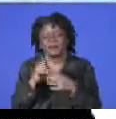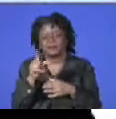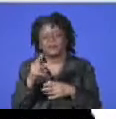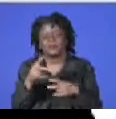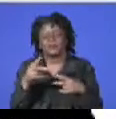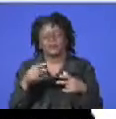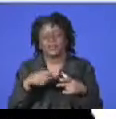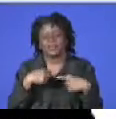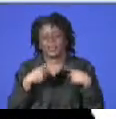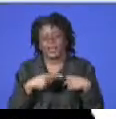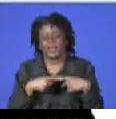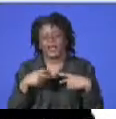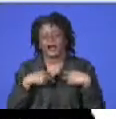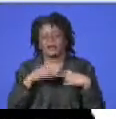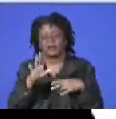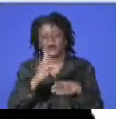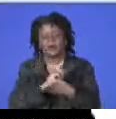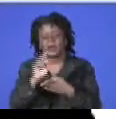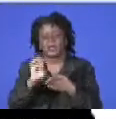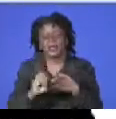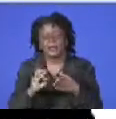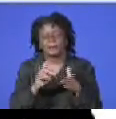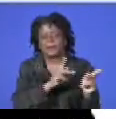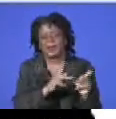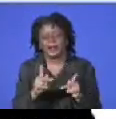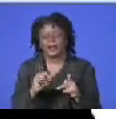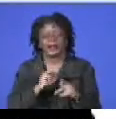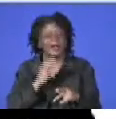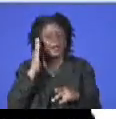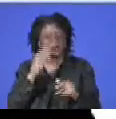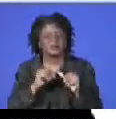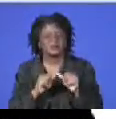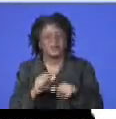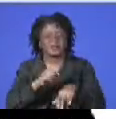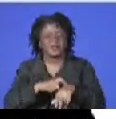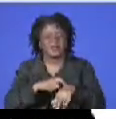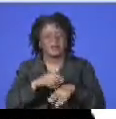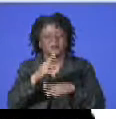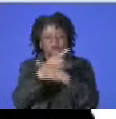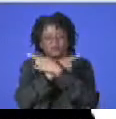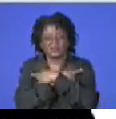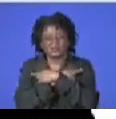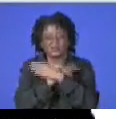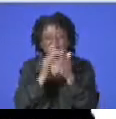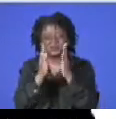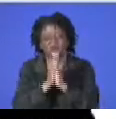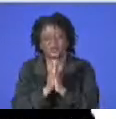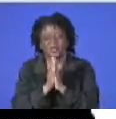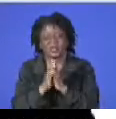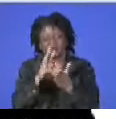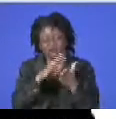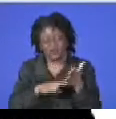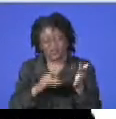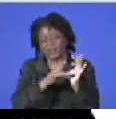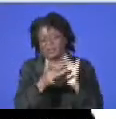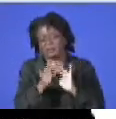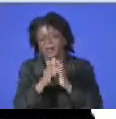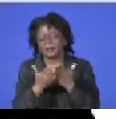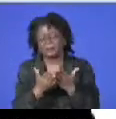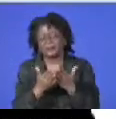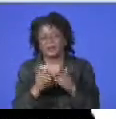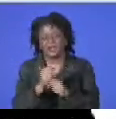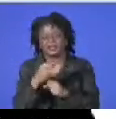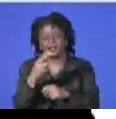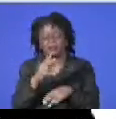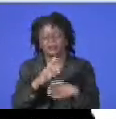weekend planned out. I'll be spending some time resting, praying, reading the Bible, also catching up on reading some